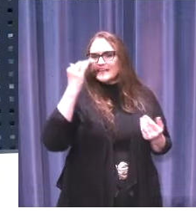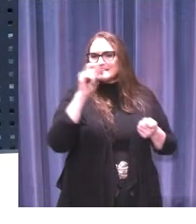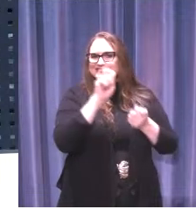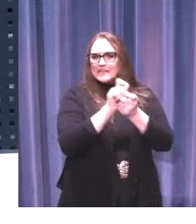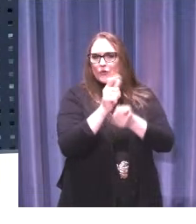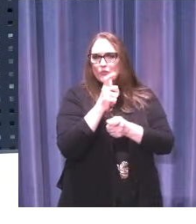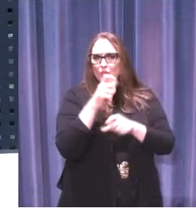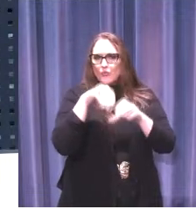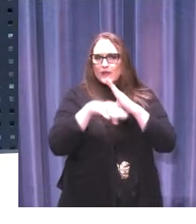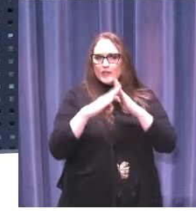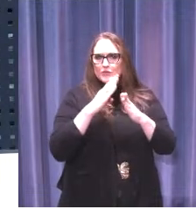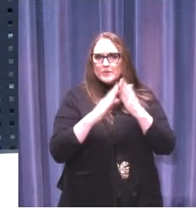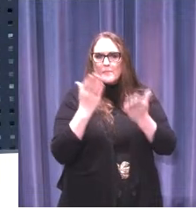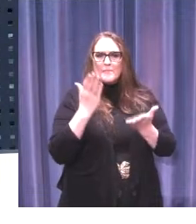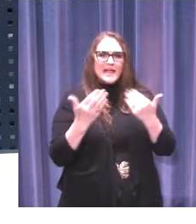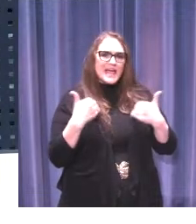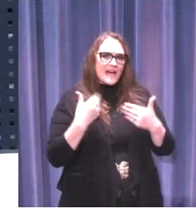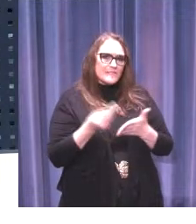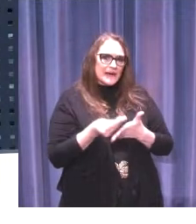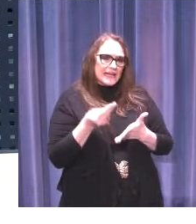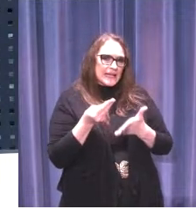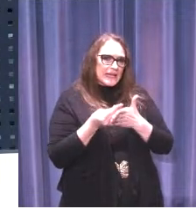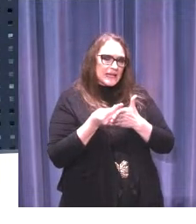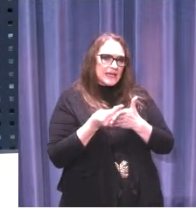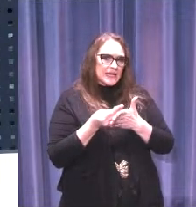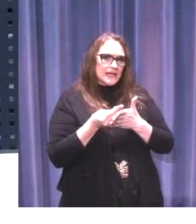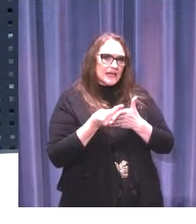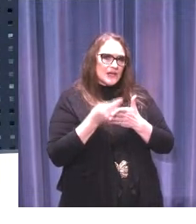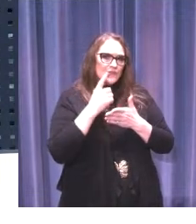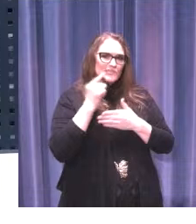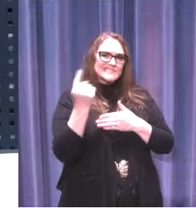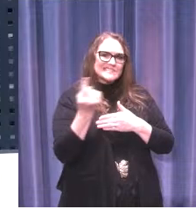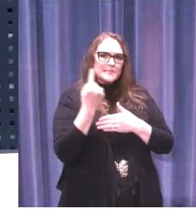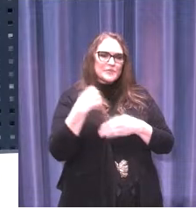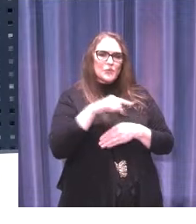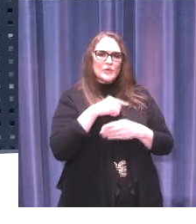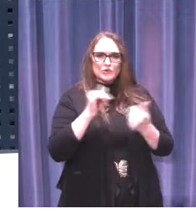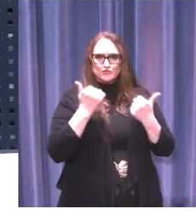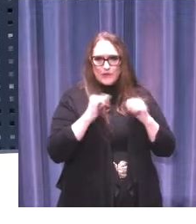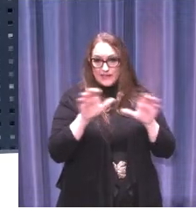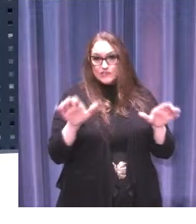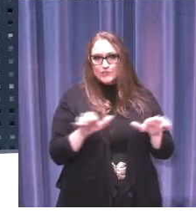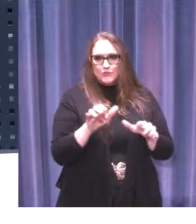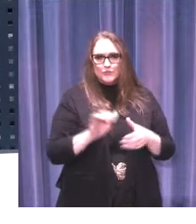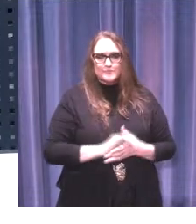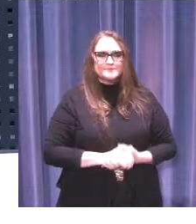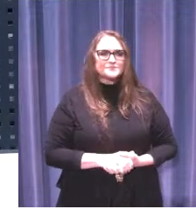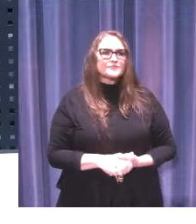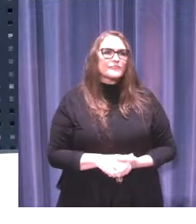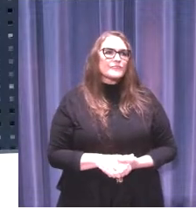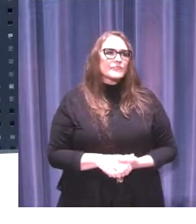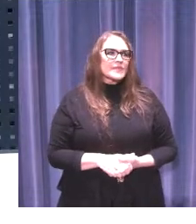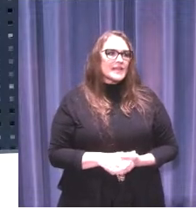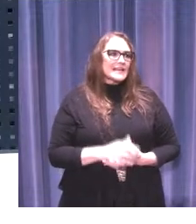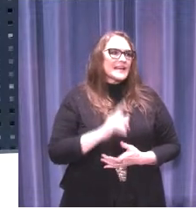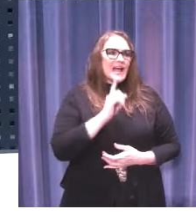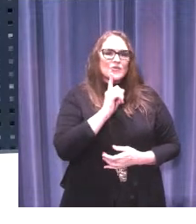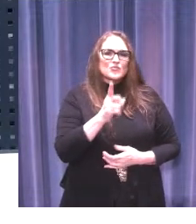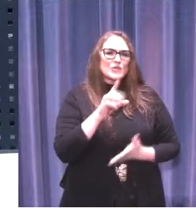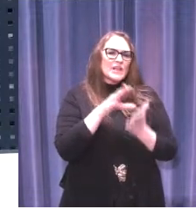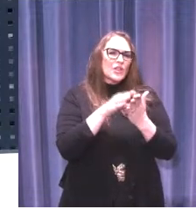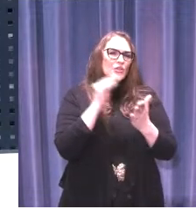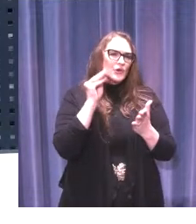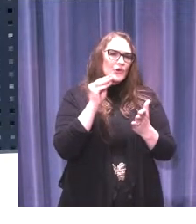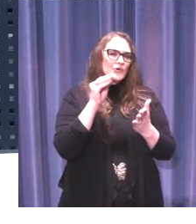in the community might have money for something we were trying to do. I really learned